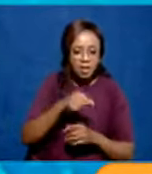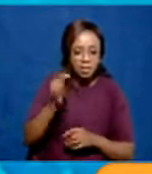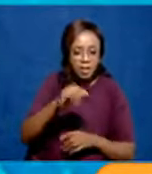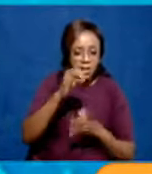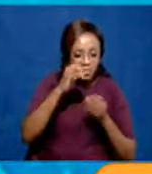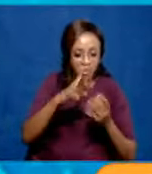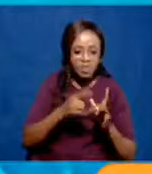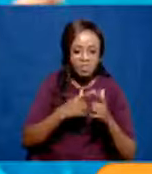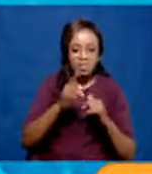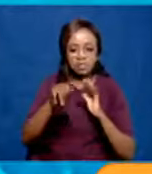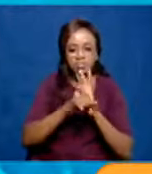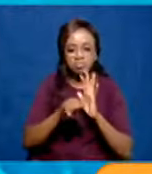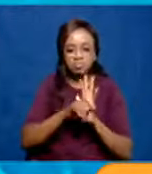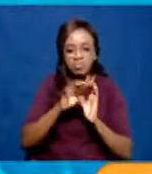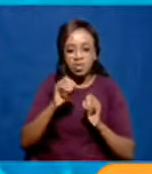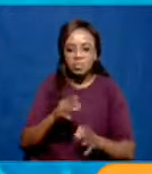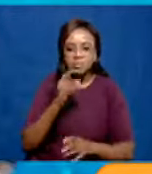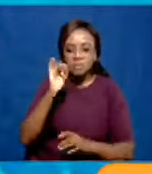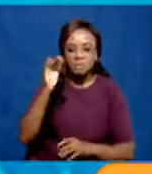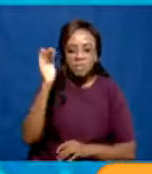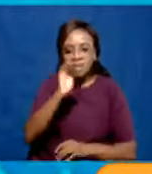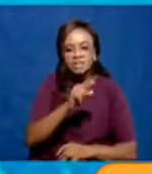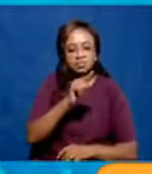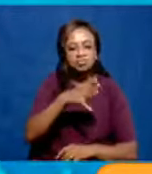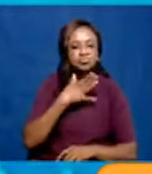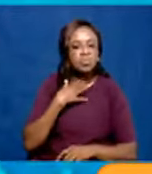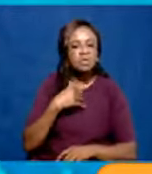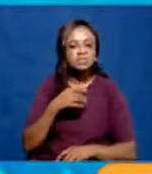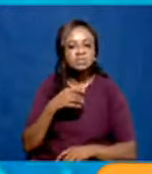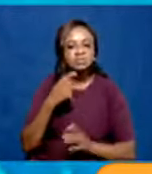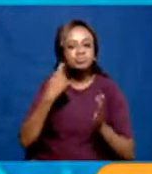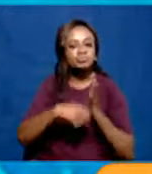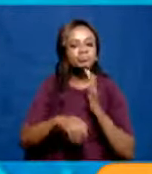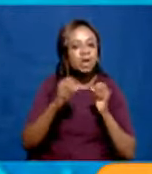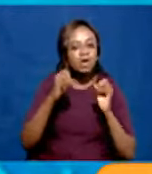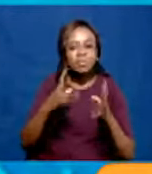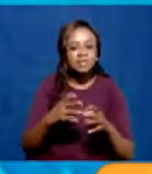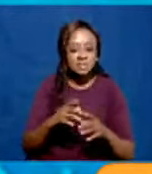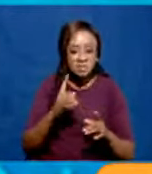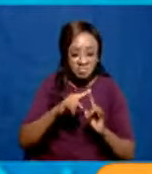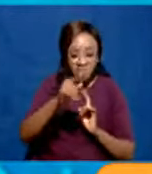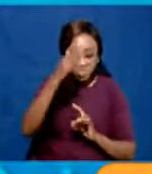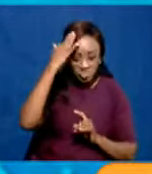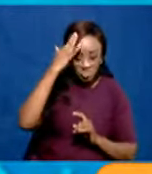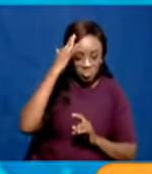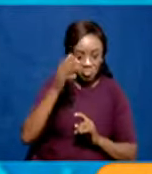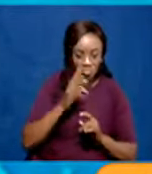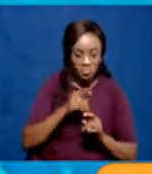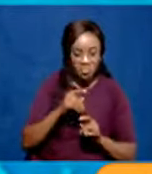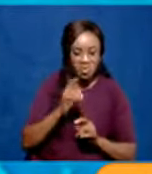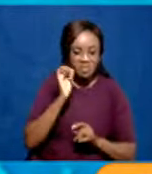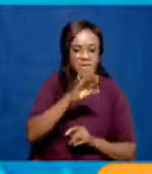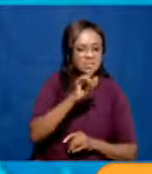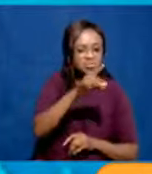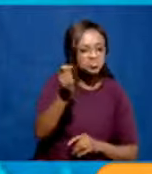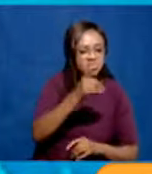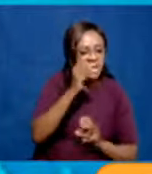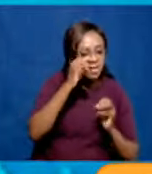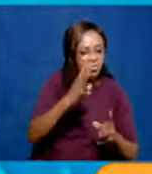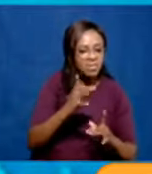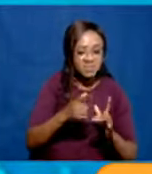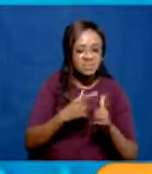it's a more reliable method. If I came and asked you directly, how much do you earn, Trevor? And you knew I'm trying to use that as a basis for determining what your premium is, chances